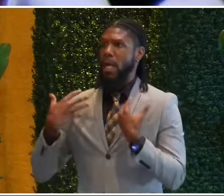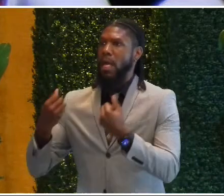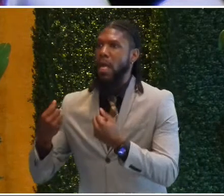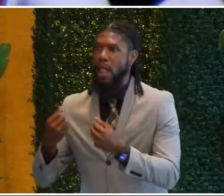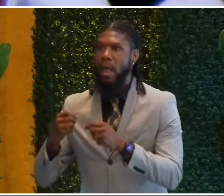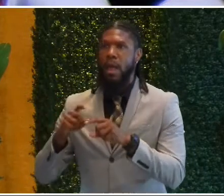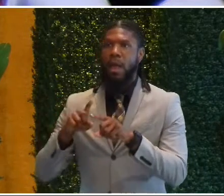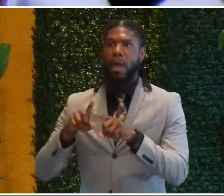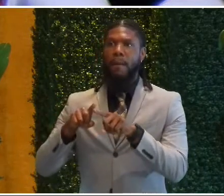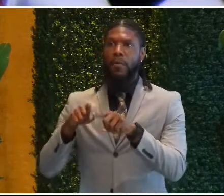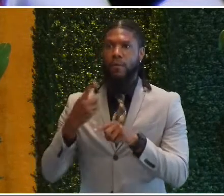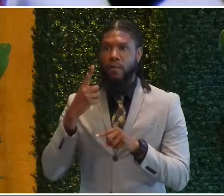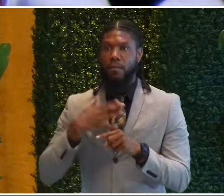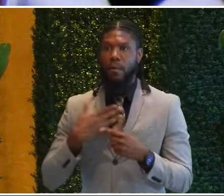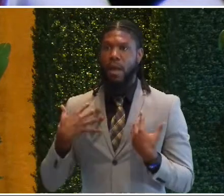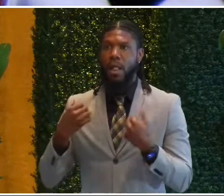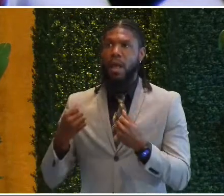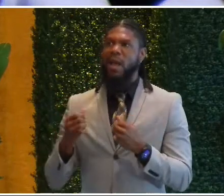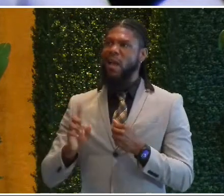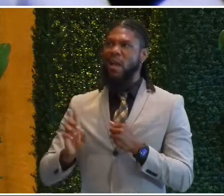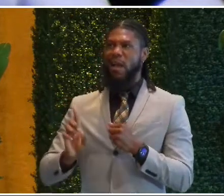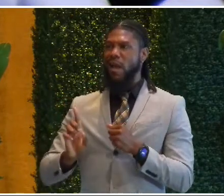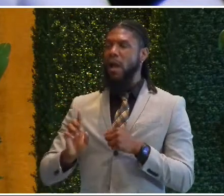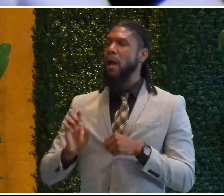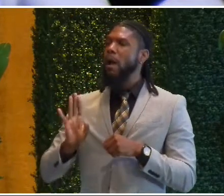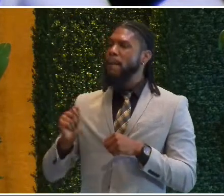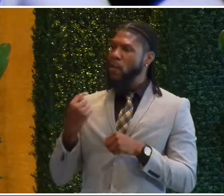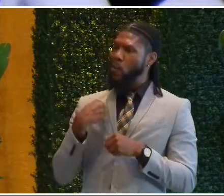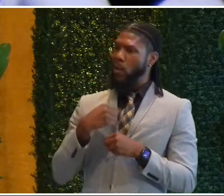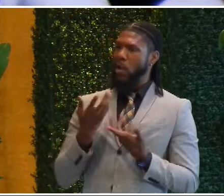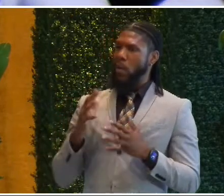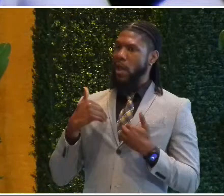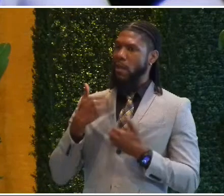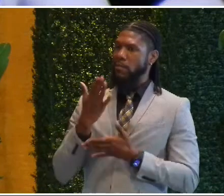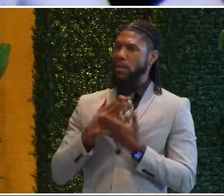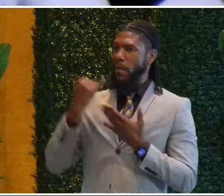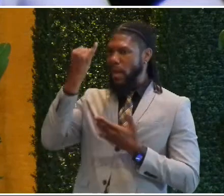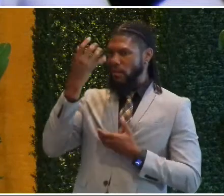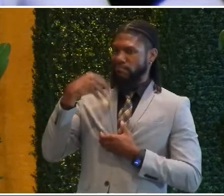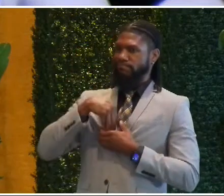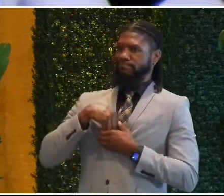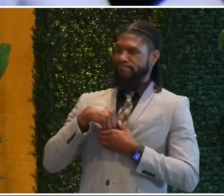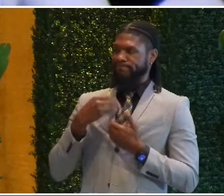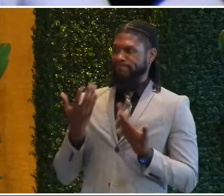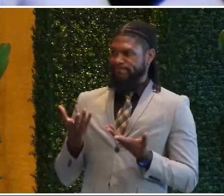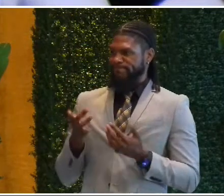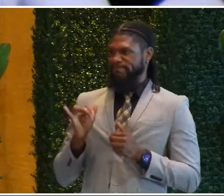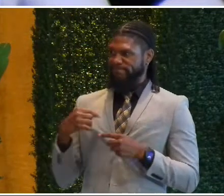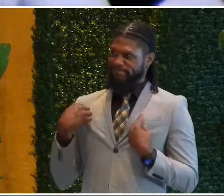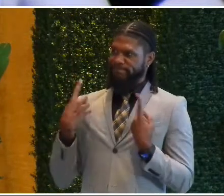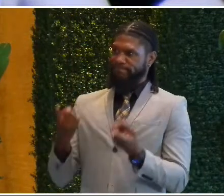ideas that we can do that, right? I have one of my best friends, Tony Michelle Williams,